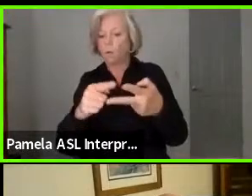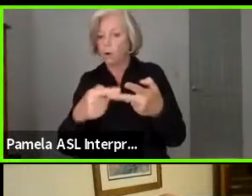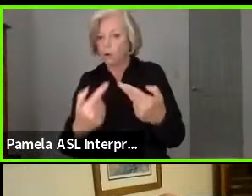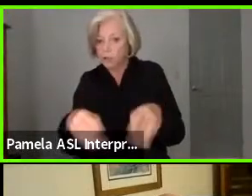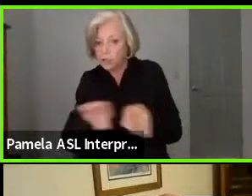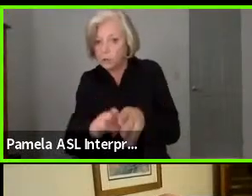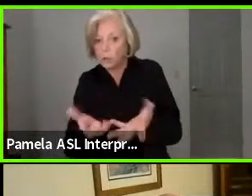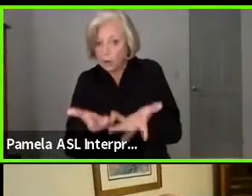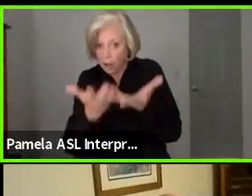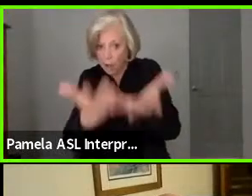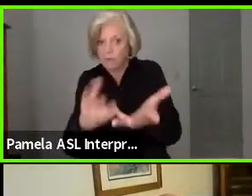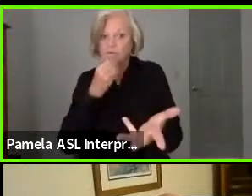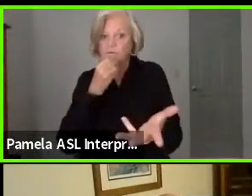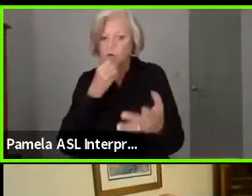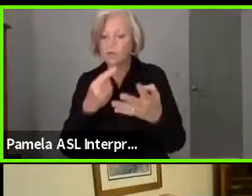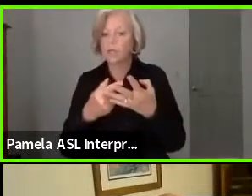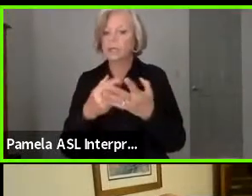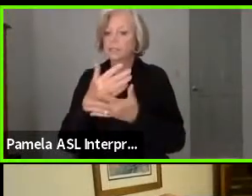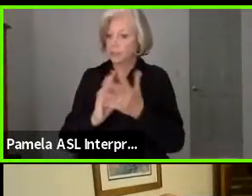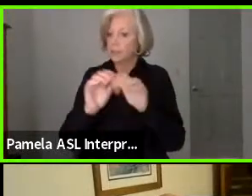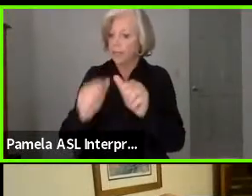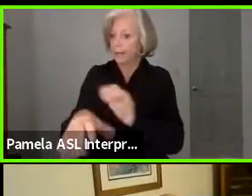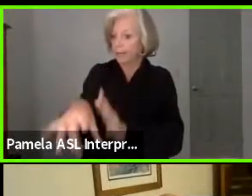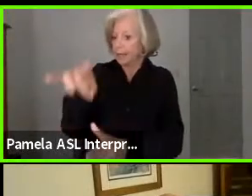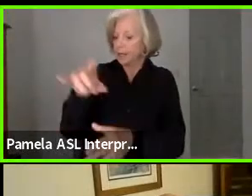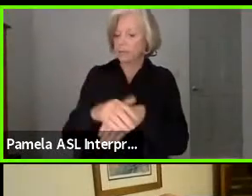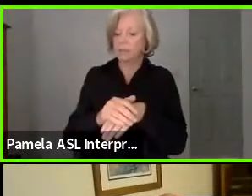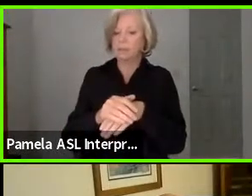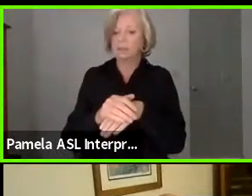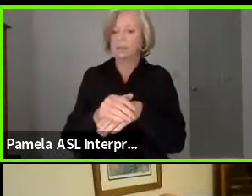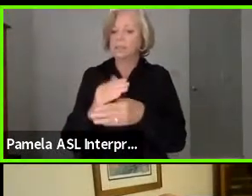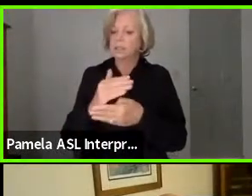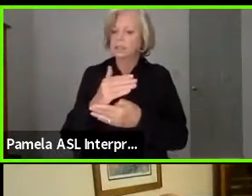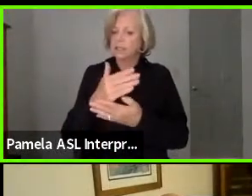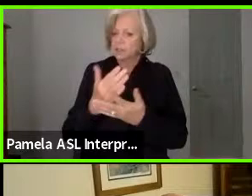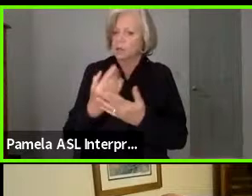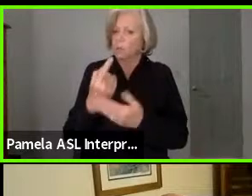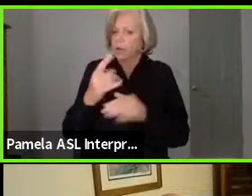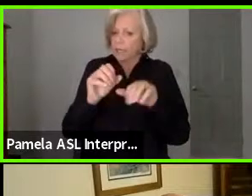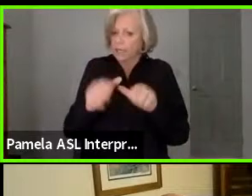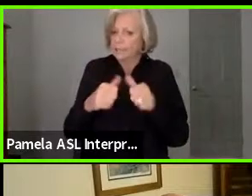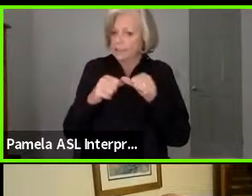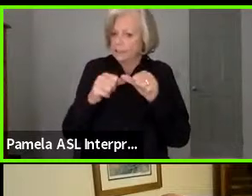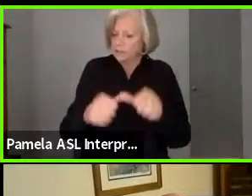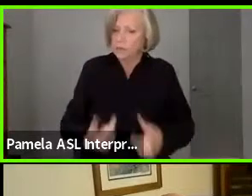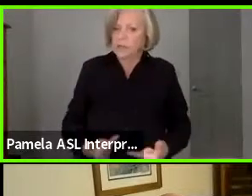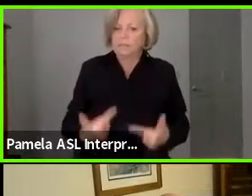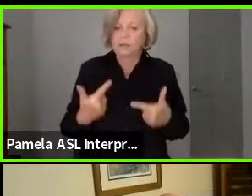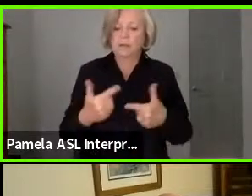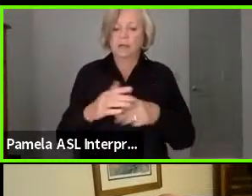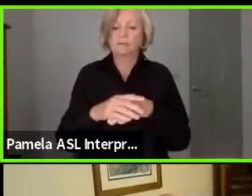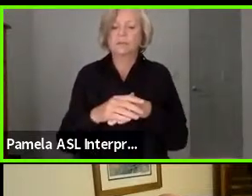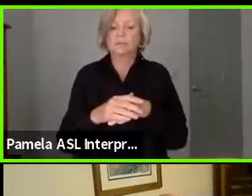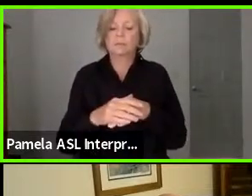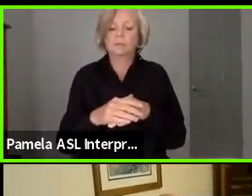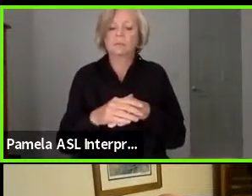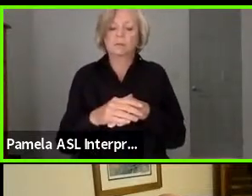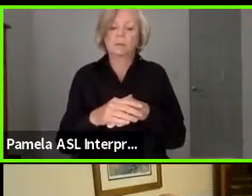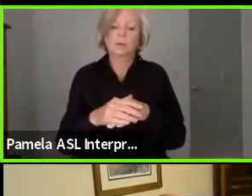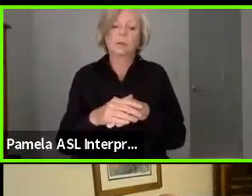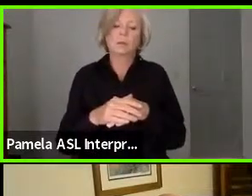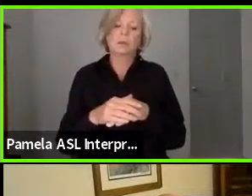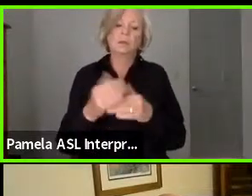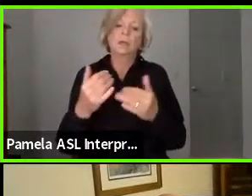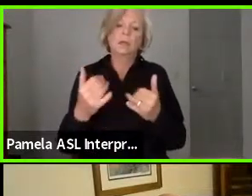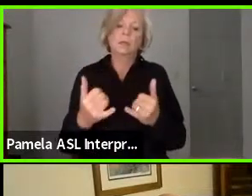can still go on and living their lives. Support groups, they changed to going virtually. We also understood the impact of mental